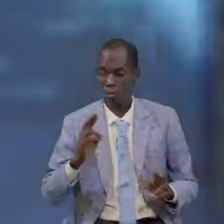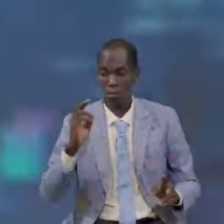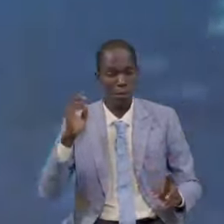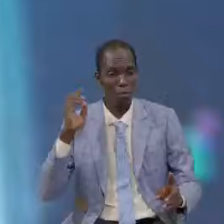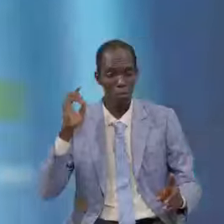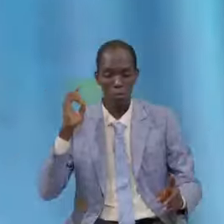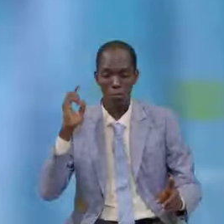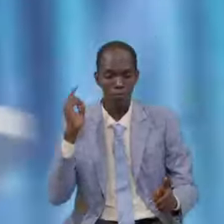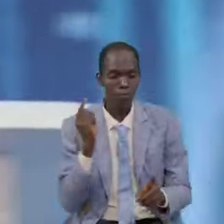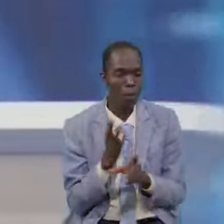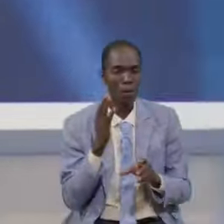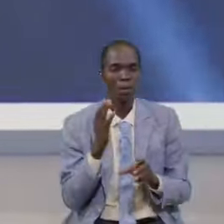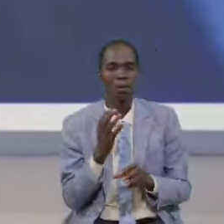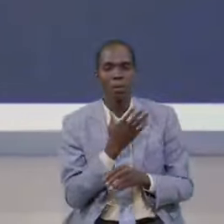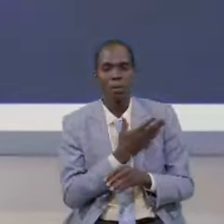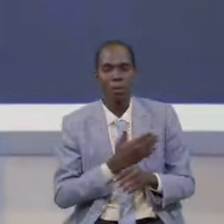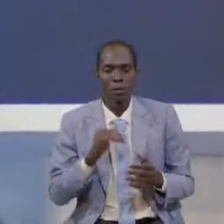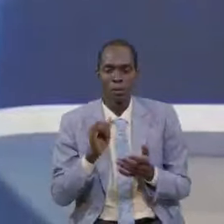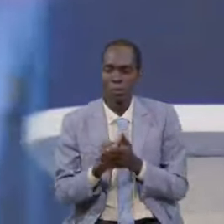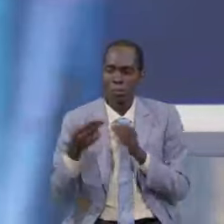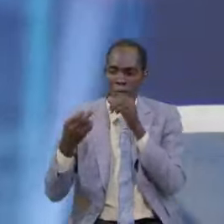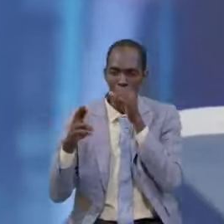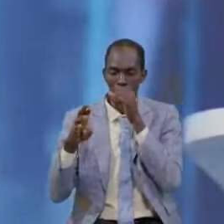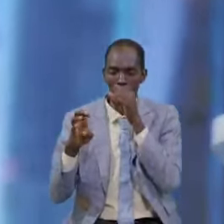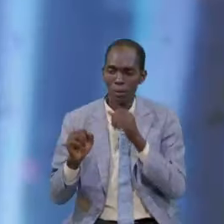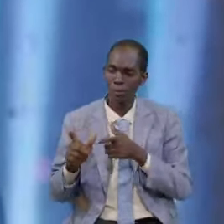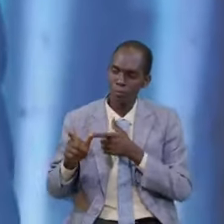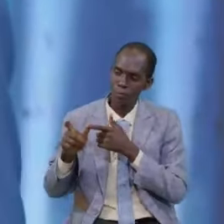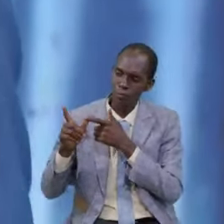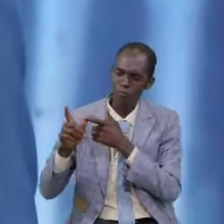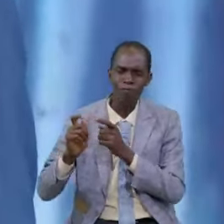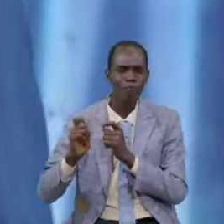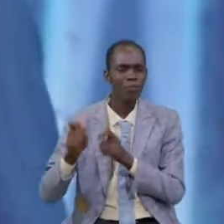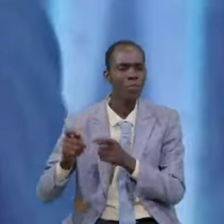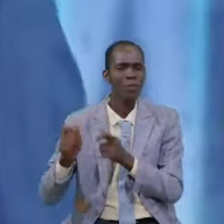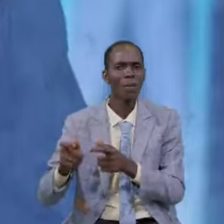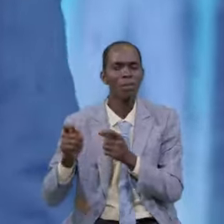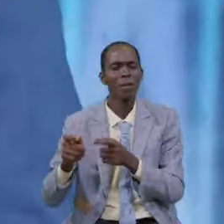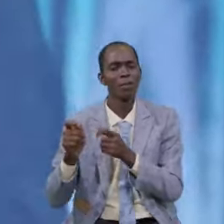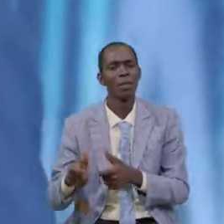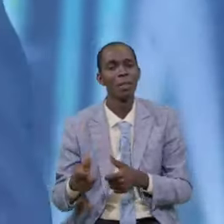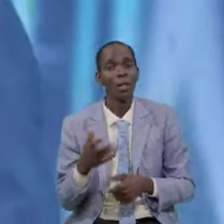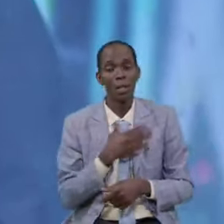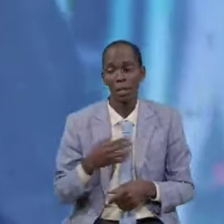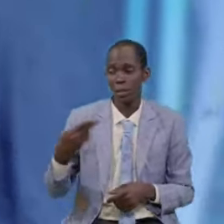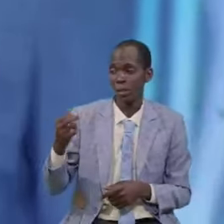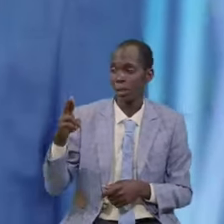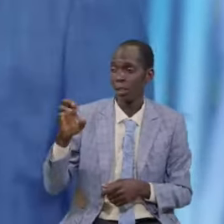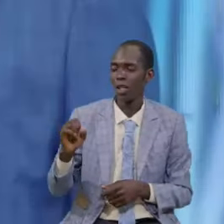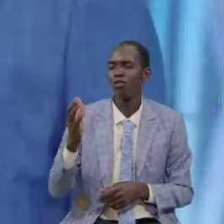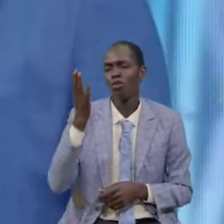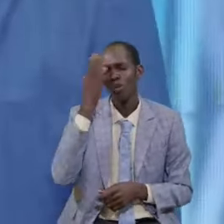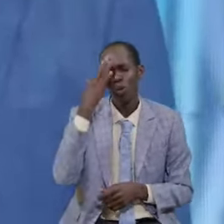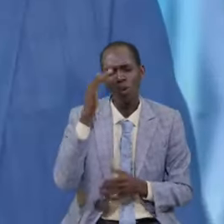hare just shot up like that, and he was running. And he knew that the tortoise will never catch up